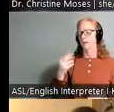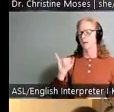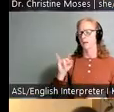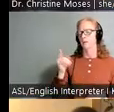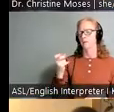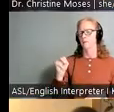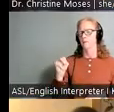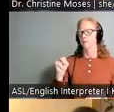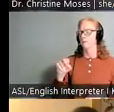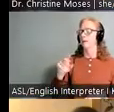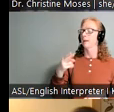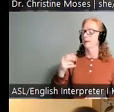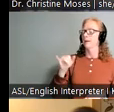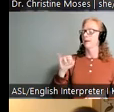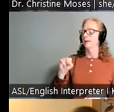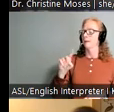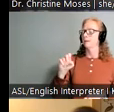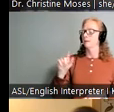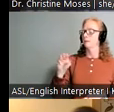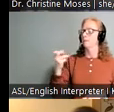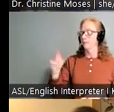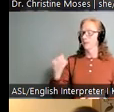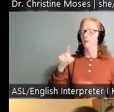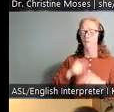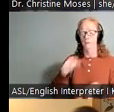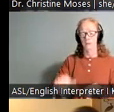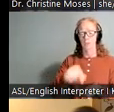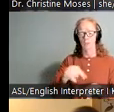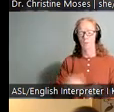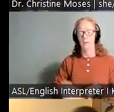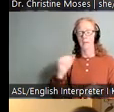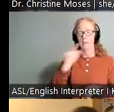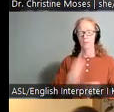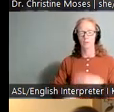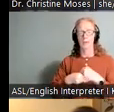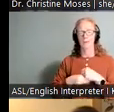Q&A makes sense to me too, to just put at the end of the sentence.